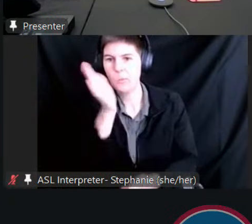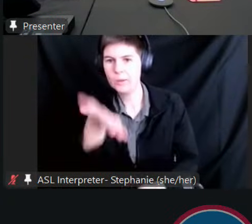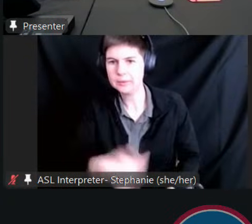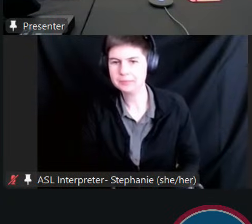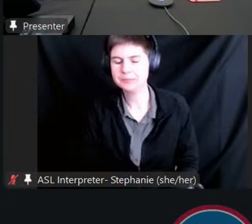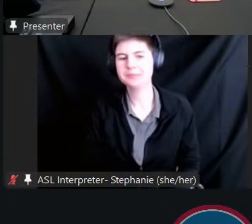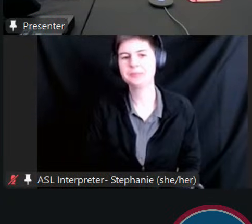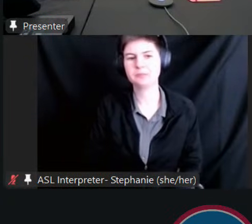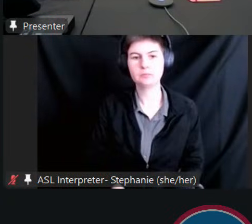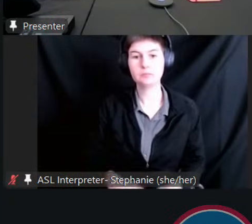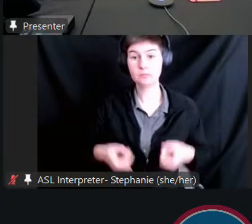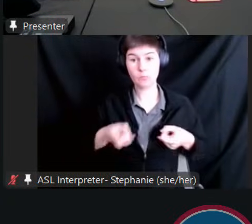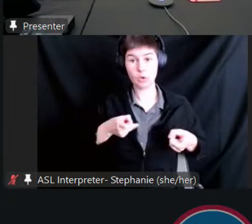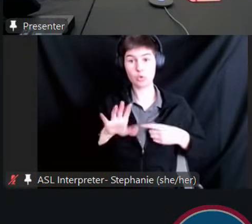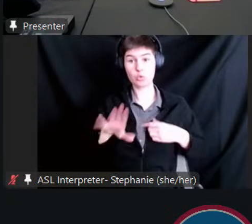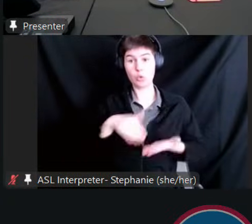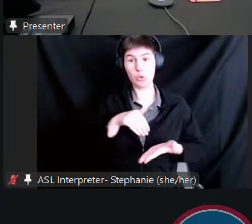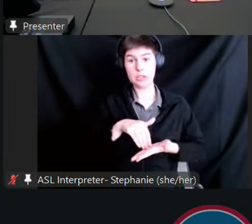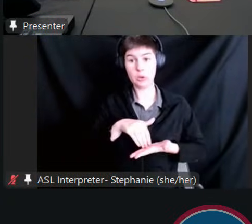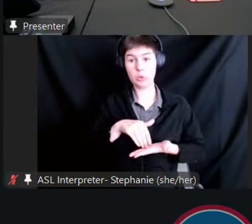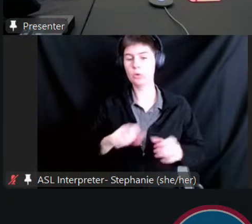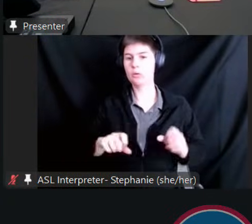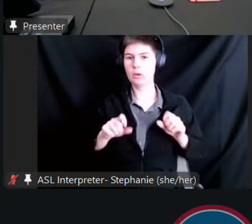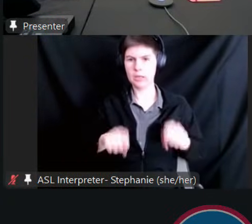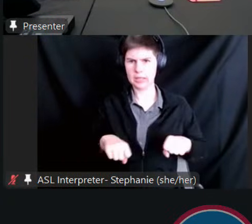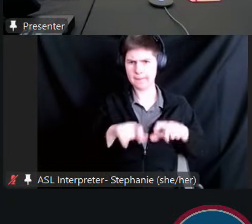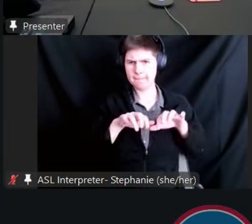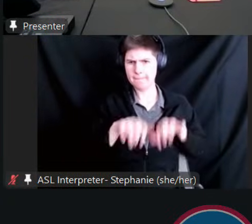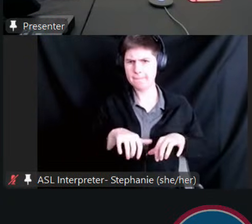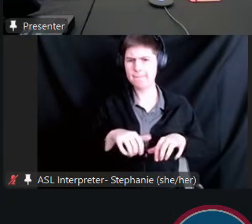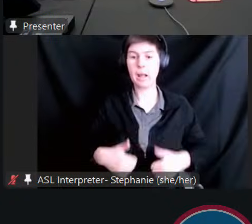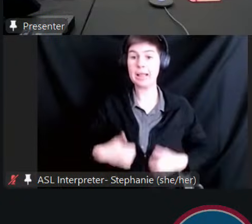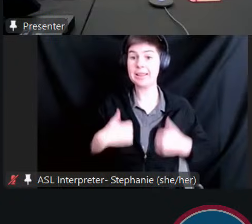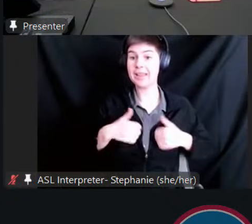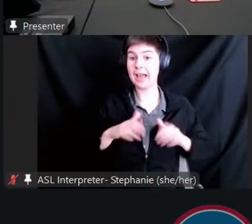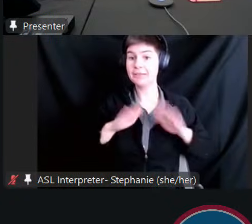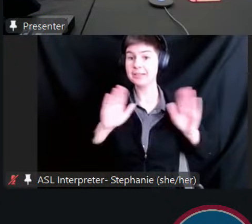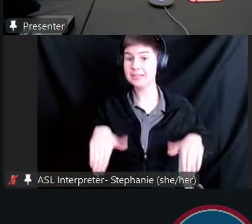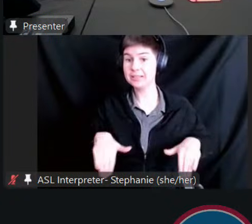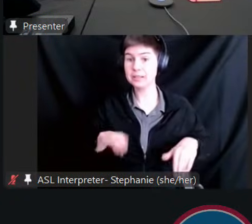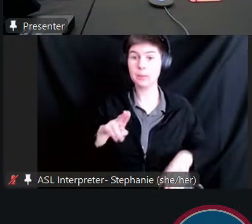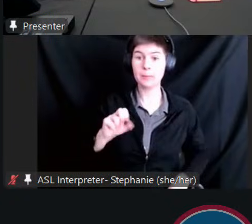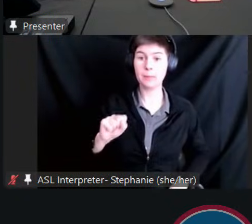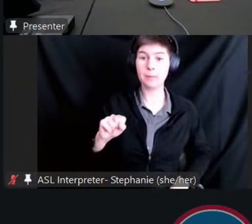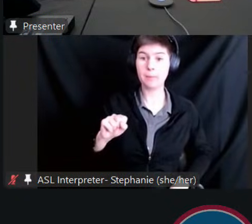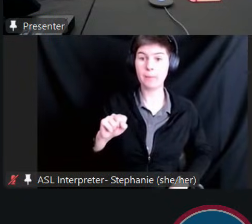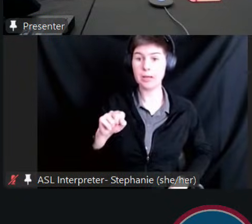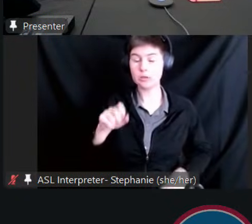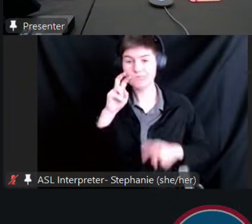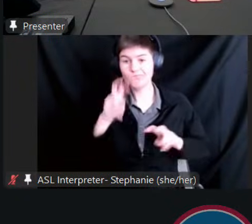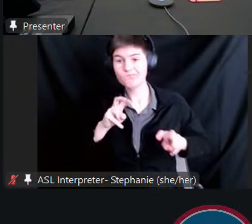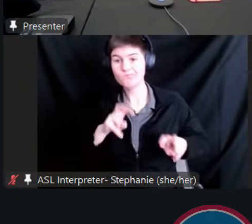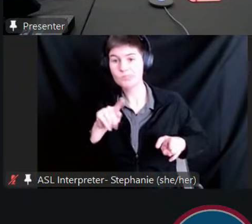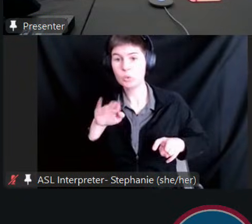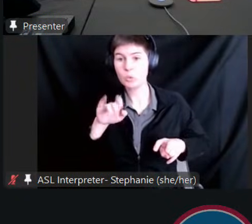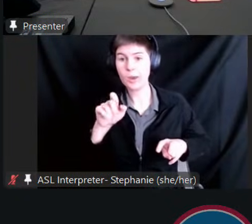to, put into the live system and the bus tracker what is going on when buses are off route, and we know about